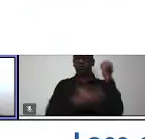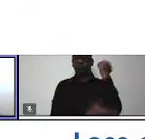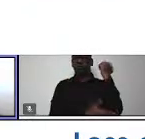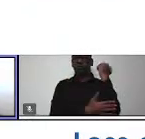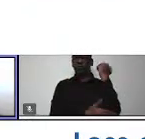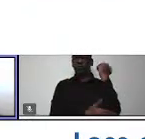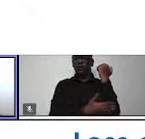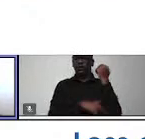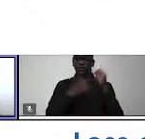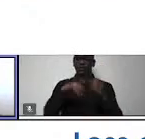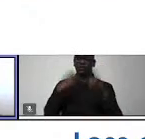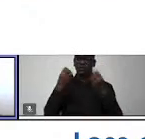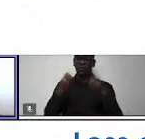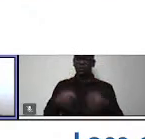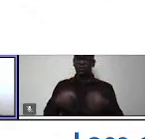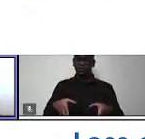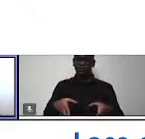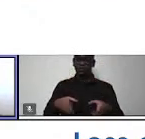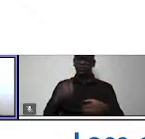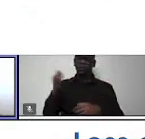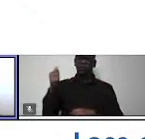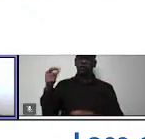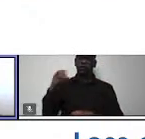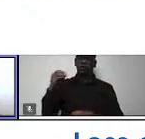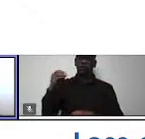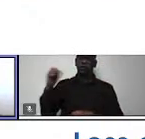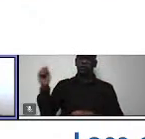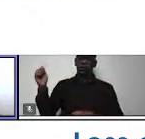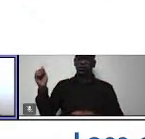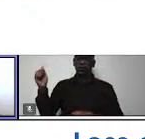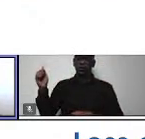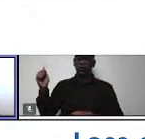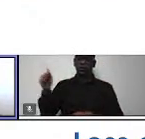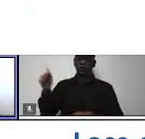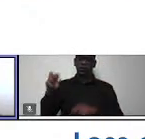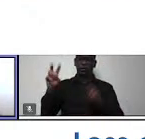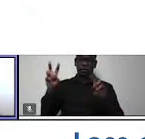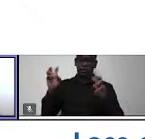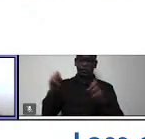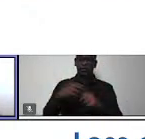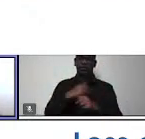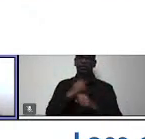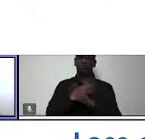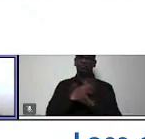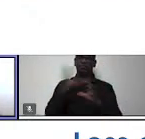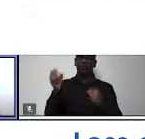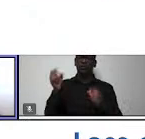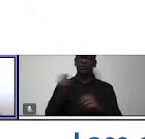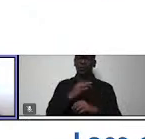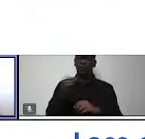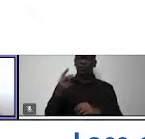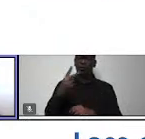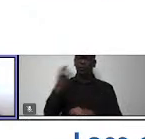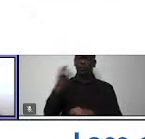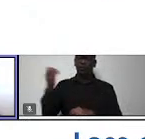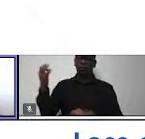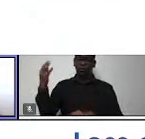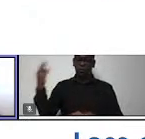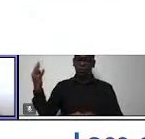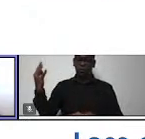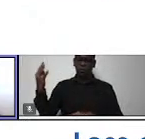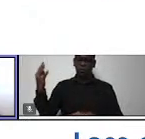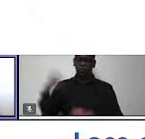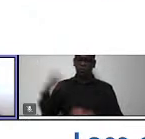have lost actually their AGOA eligibility status starting from 2003, and you know they vary, you know,